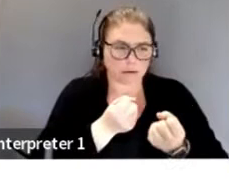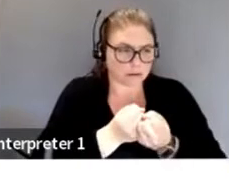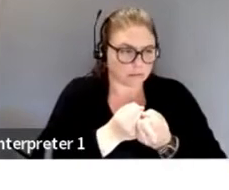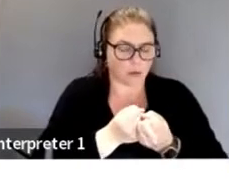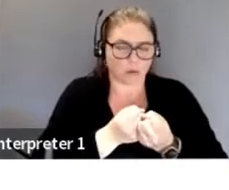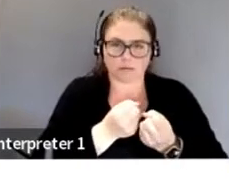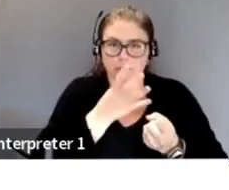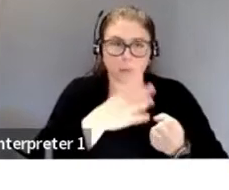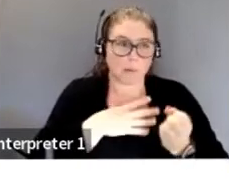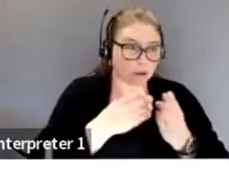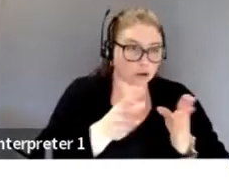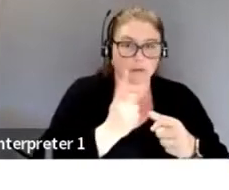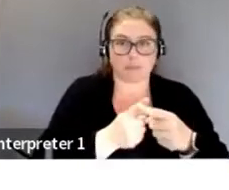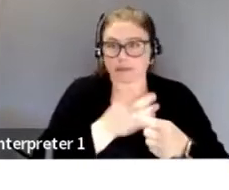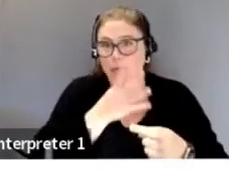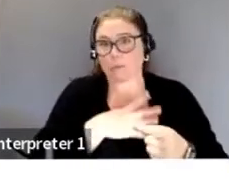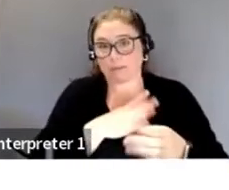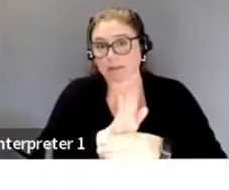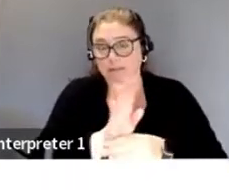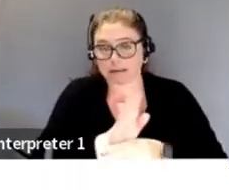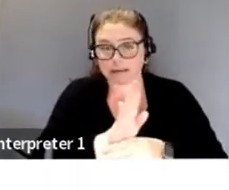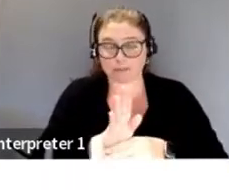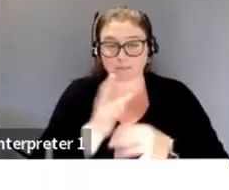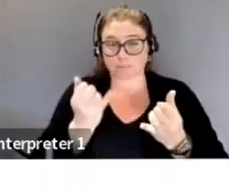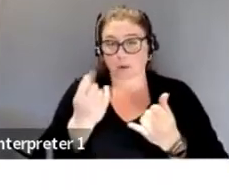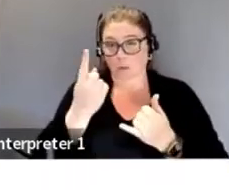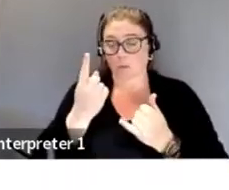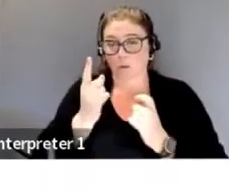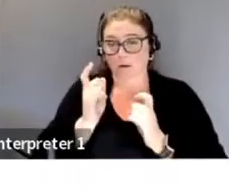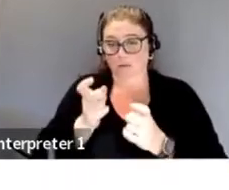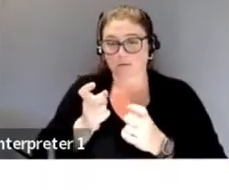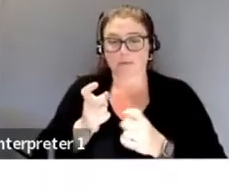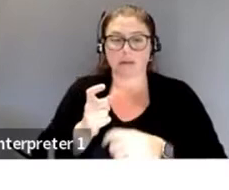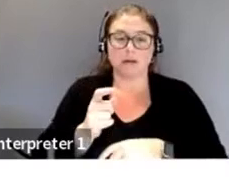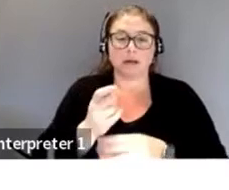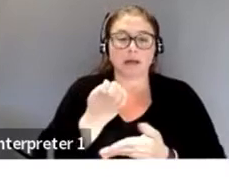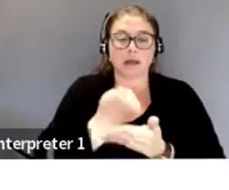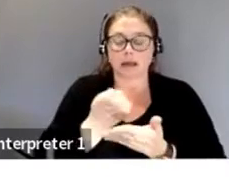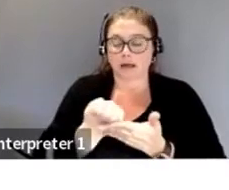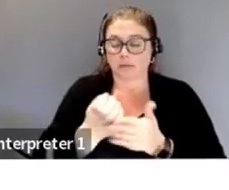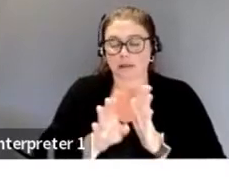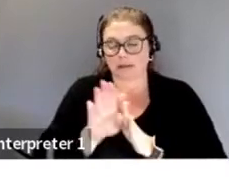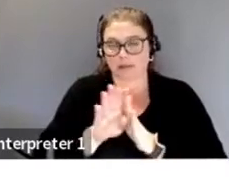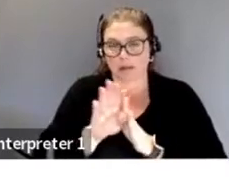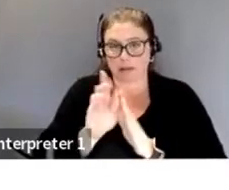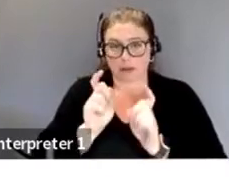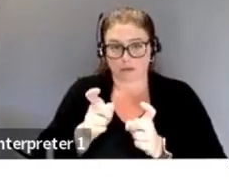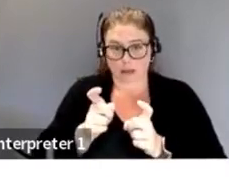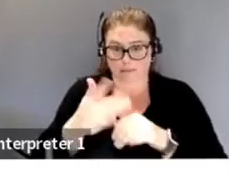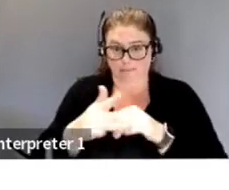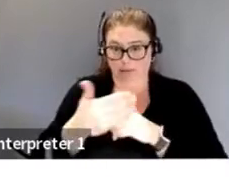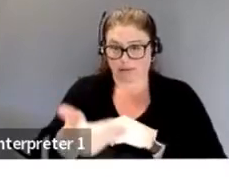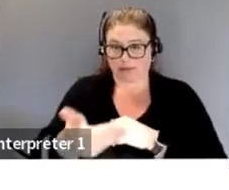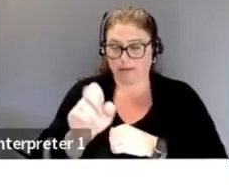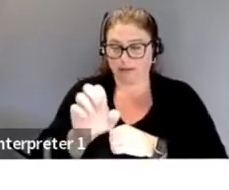general. At the moment, they have a current grant called the Economic Development Grants. This is open until April 14th, so the